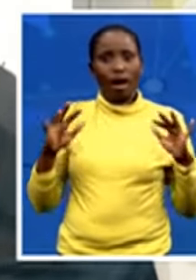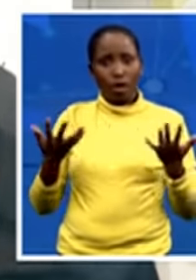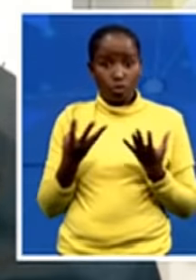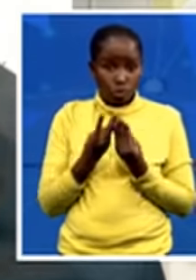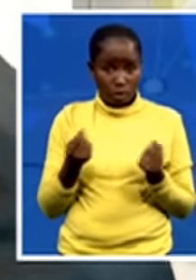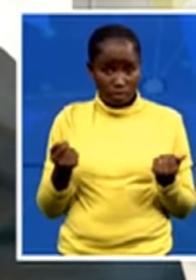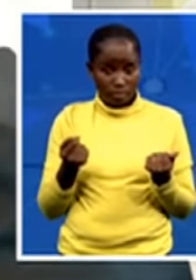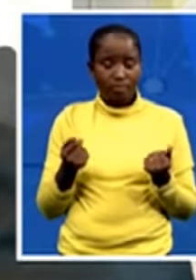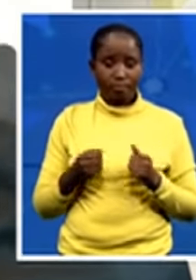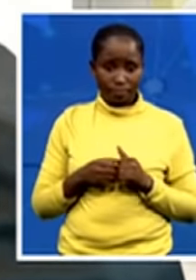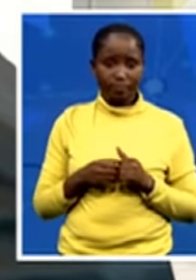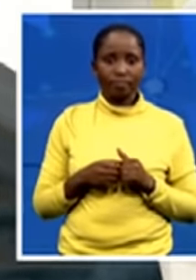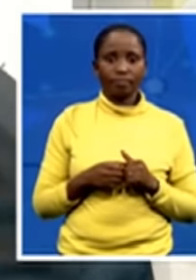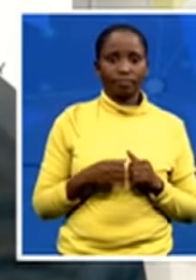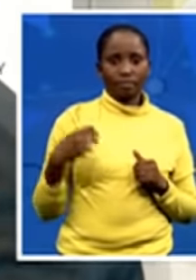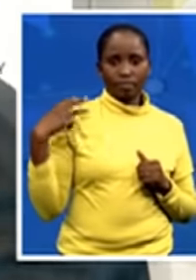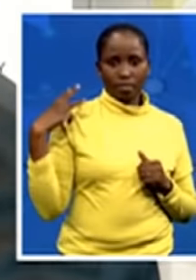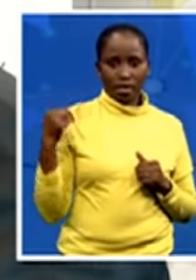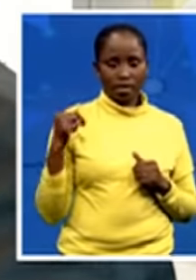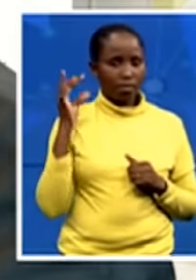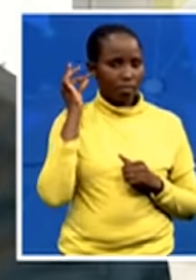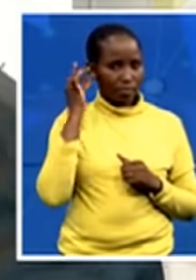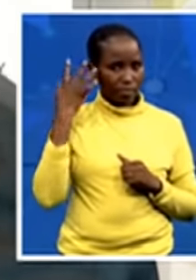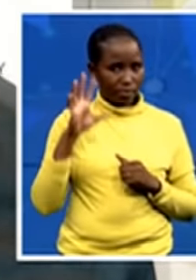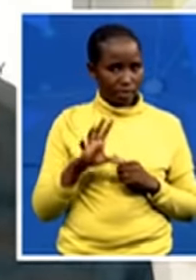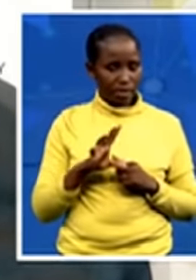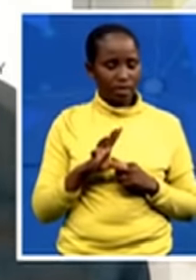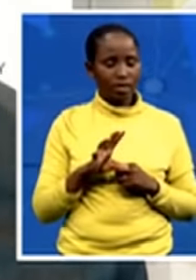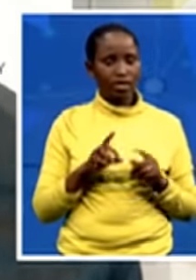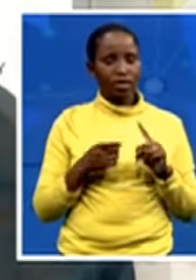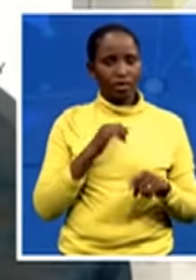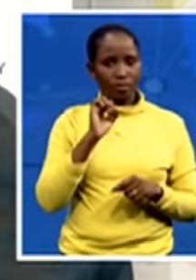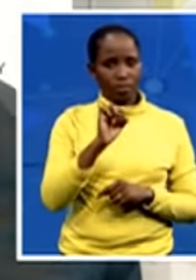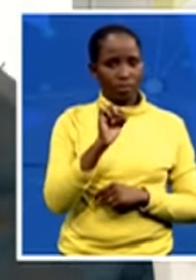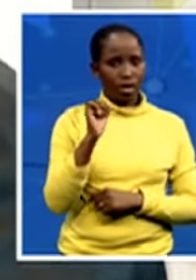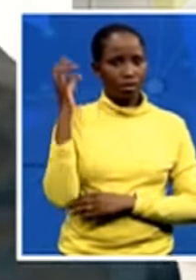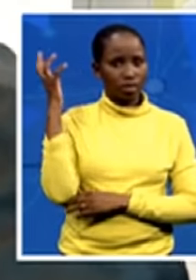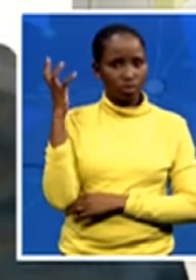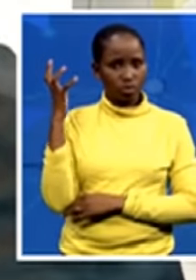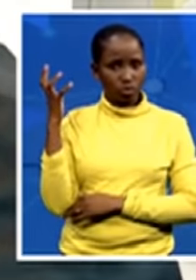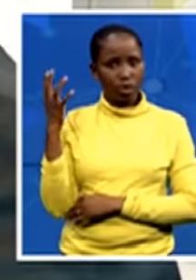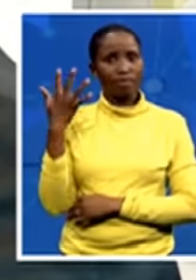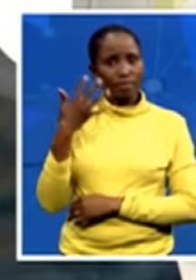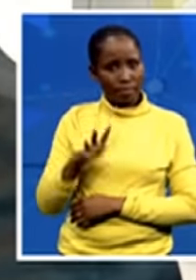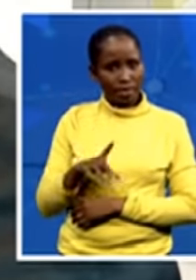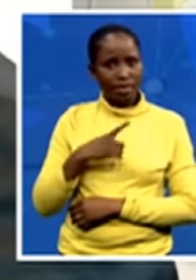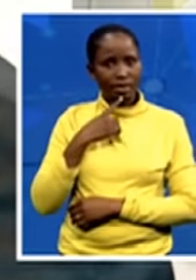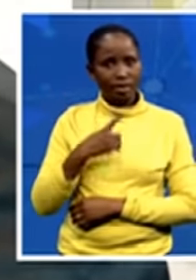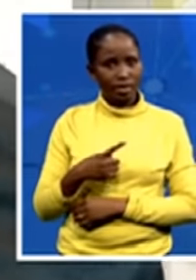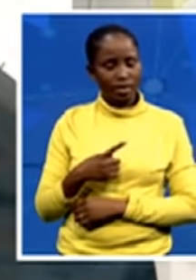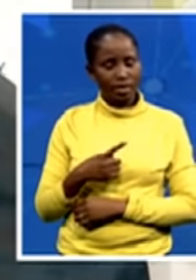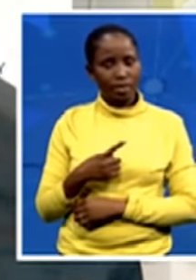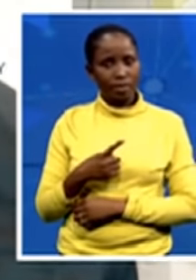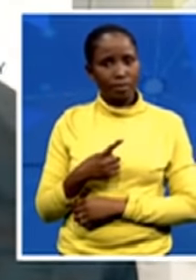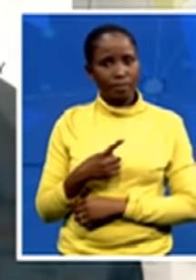his media speech had indicated that we have now come up with an